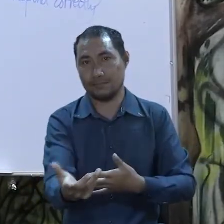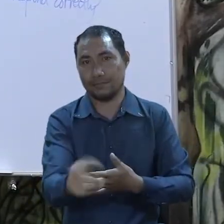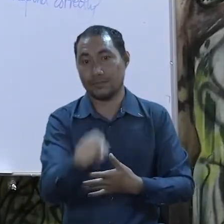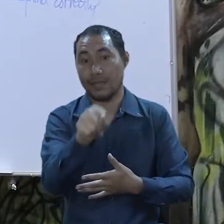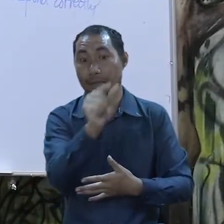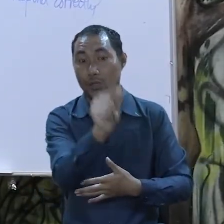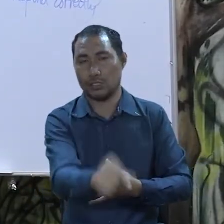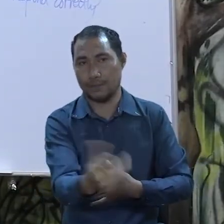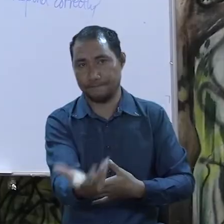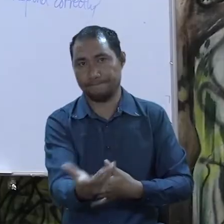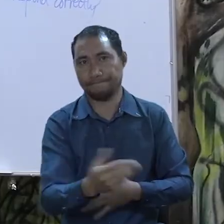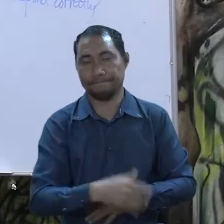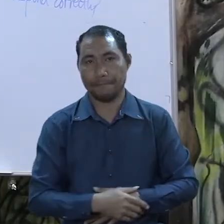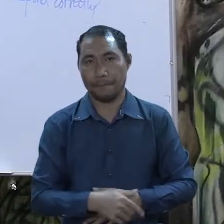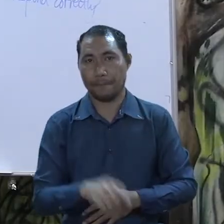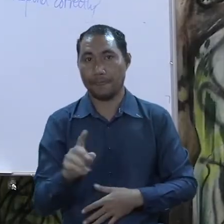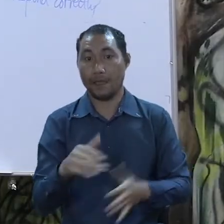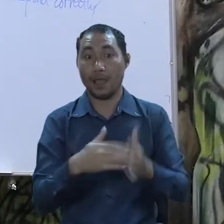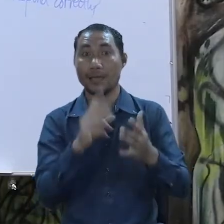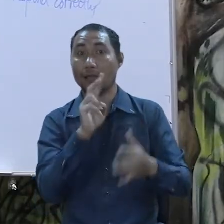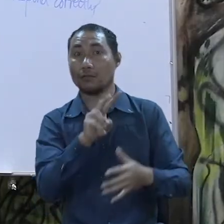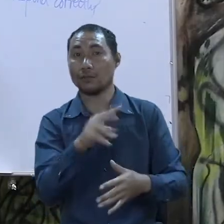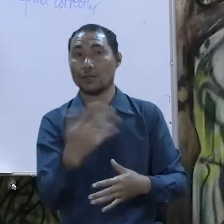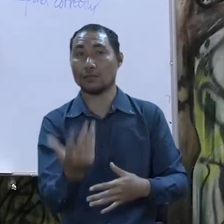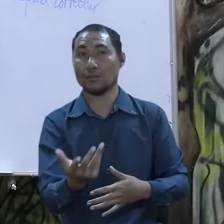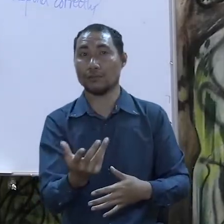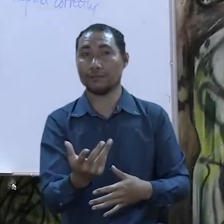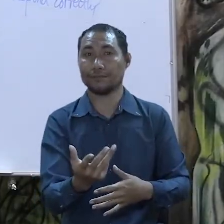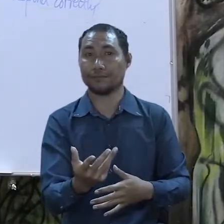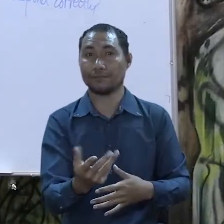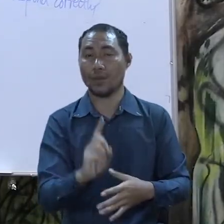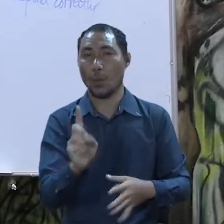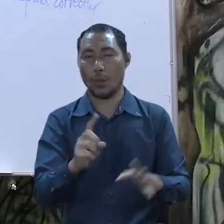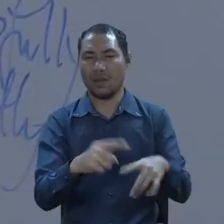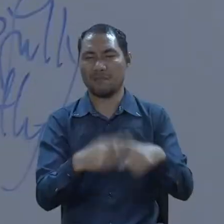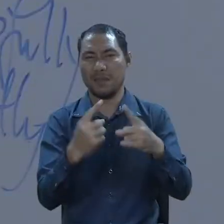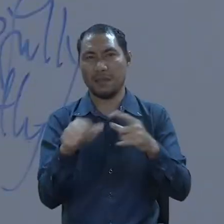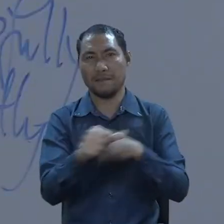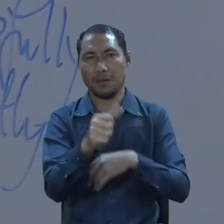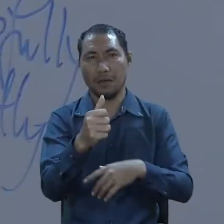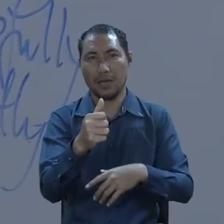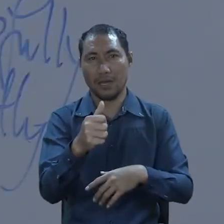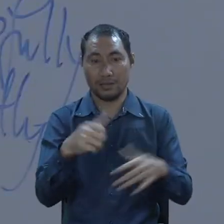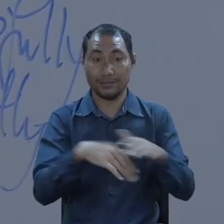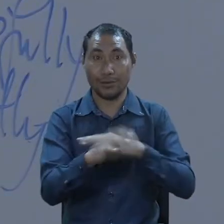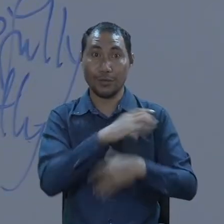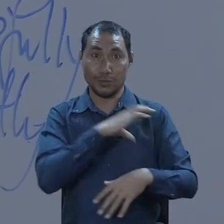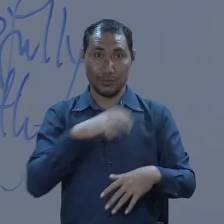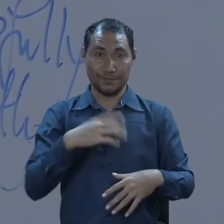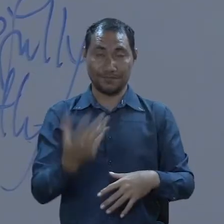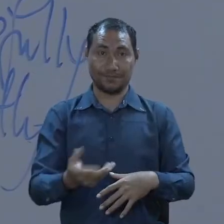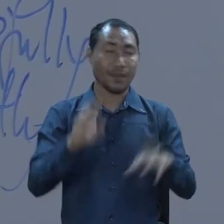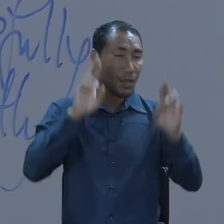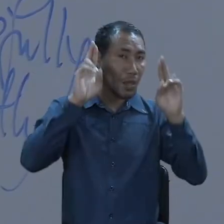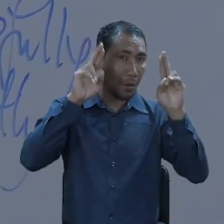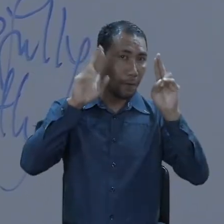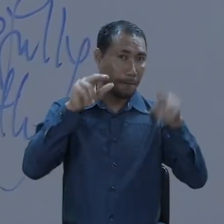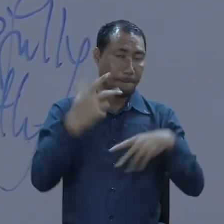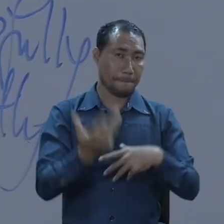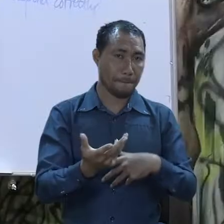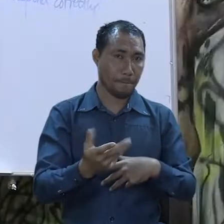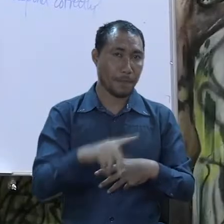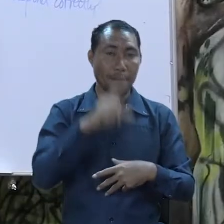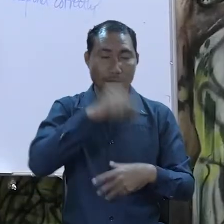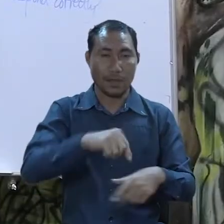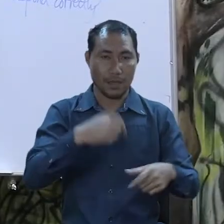was sent by the sender. Okay, so let's look at some tools that we use within our